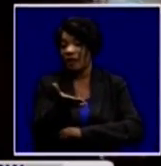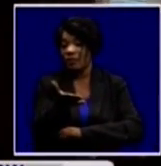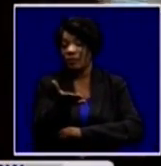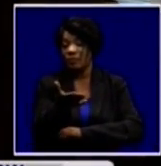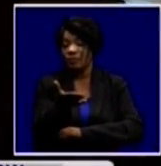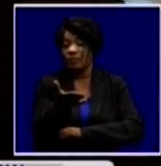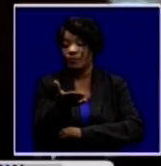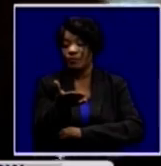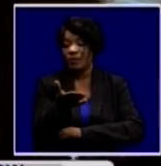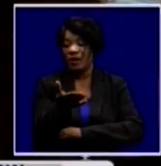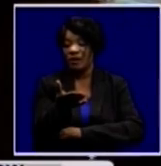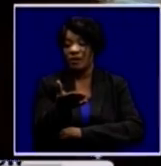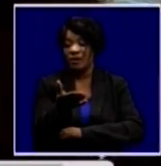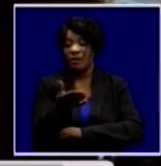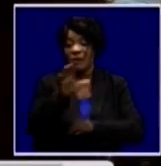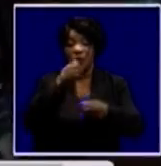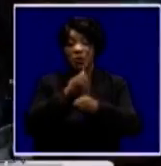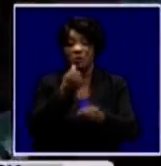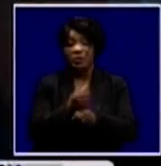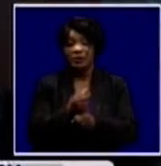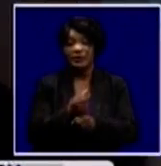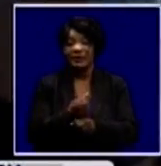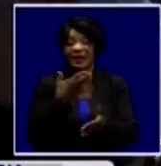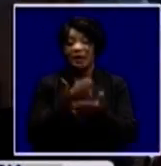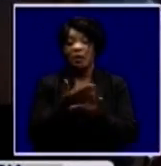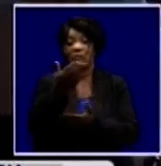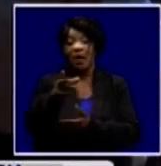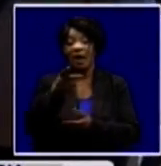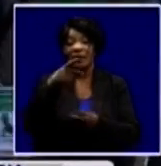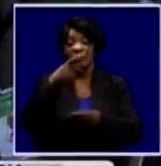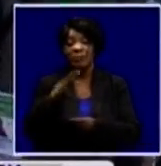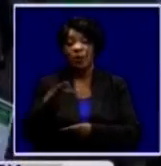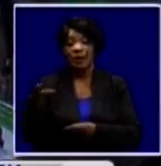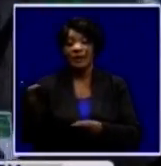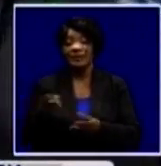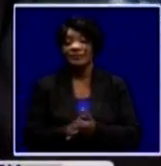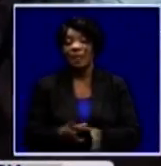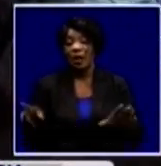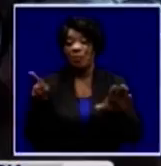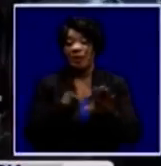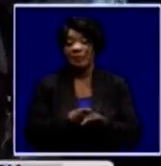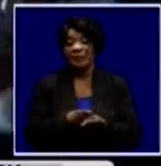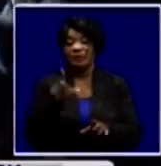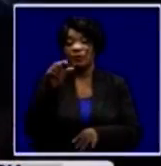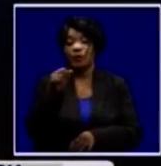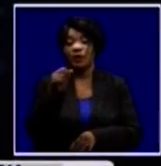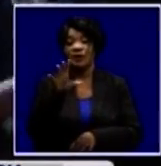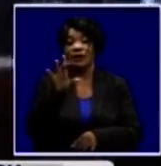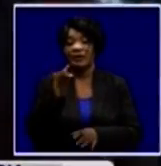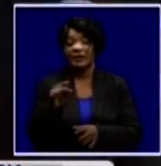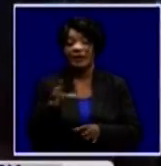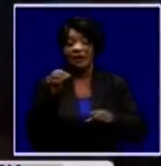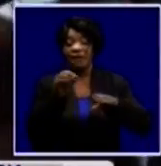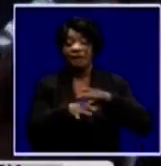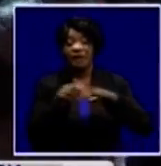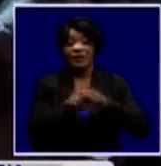wood vinegar and a few other byproducts. He is one of the farmers who has opened up to participants of the 2018 Central Province Investment